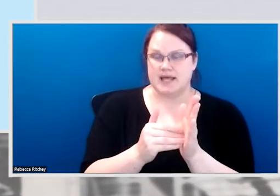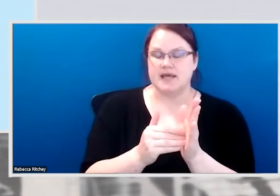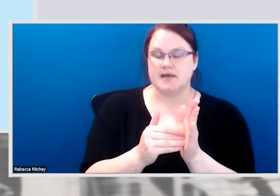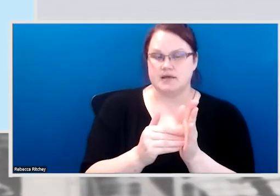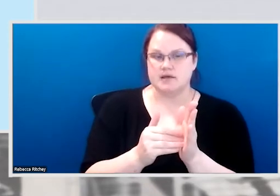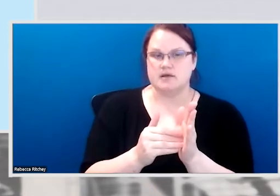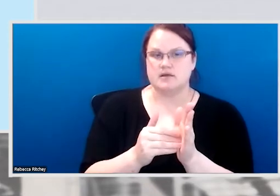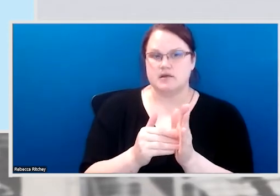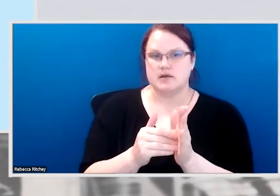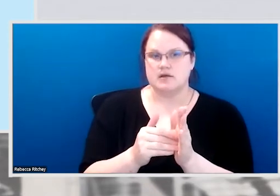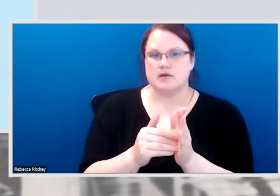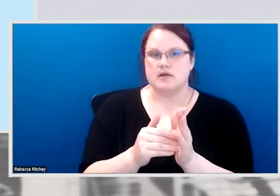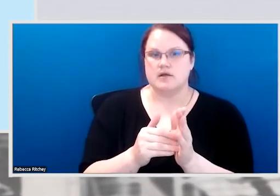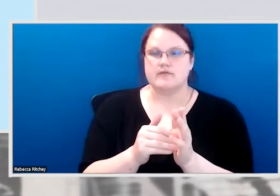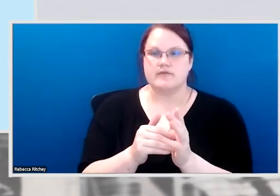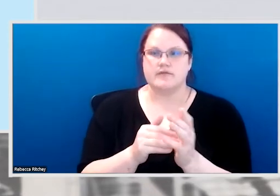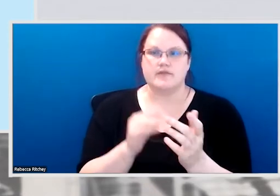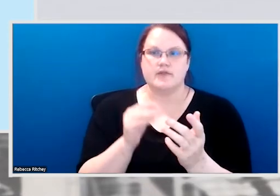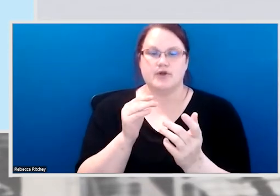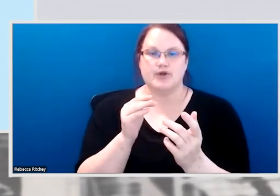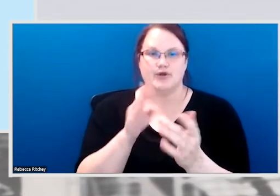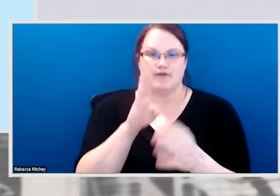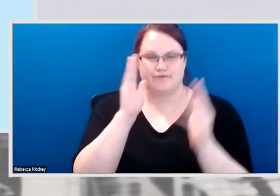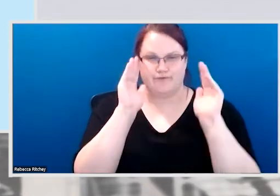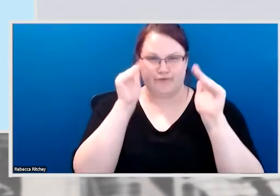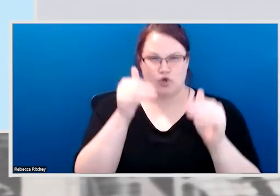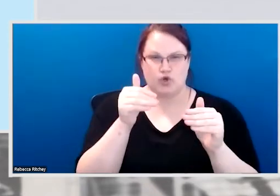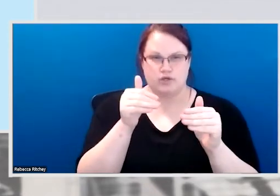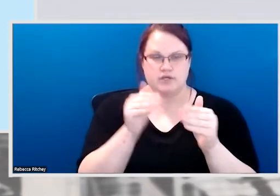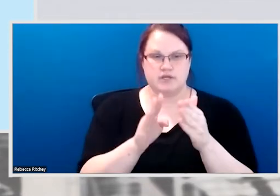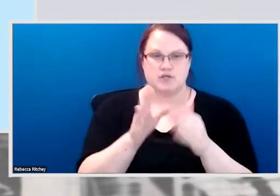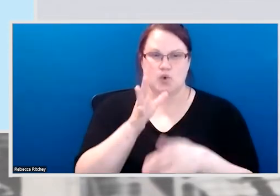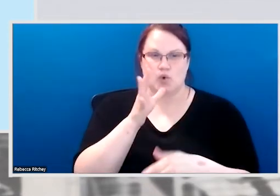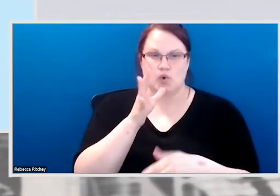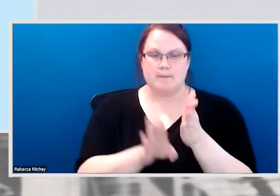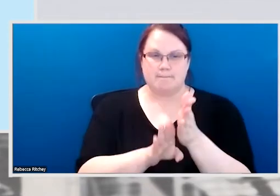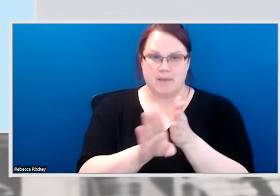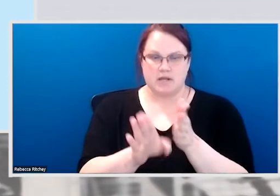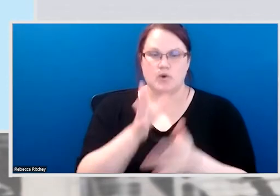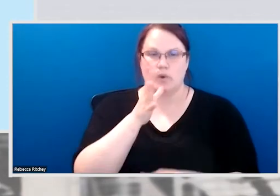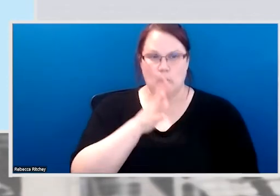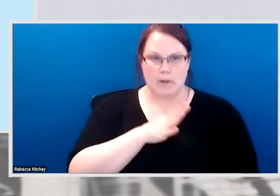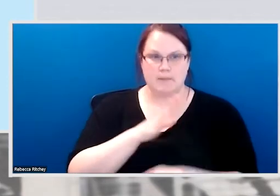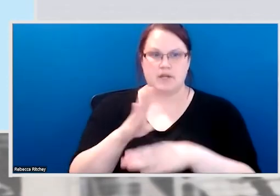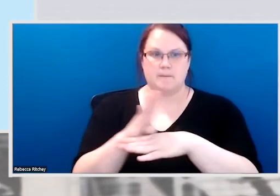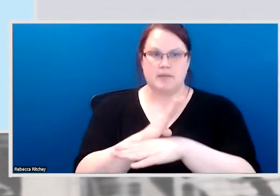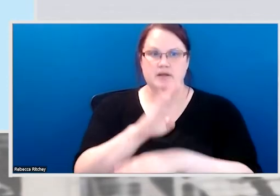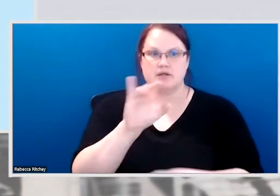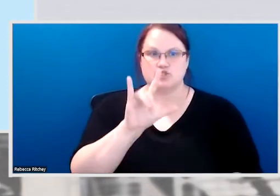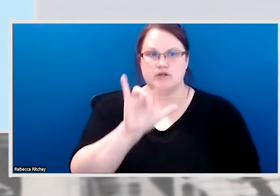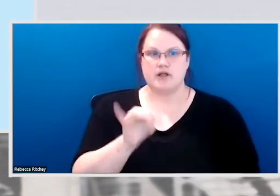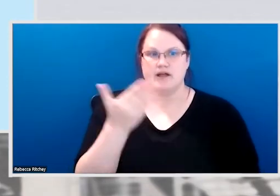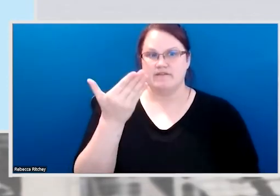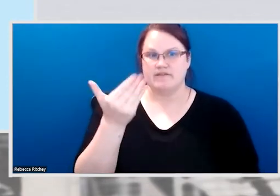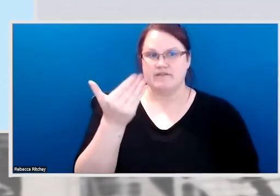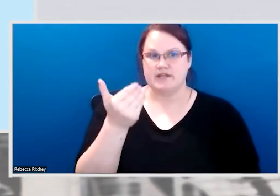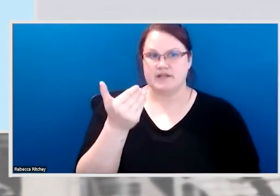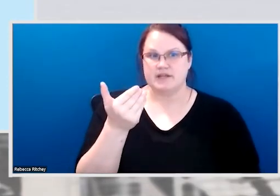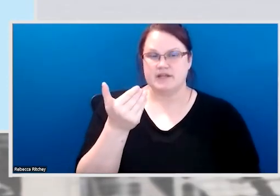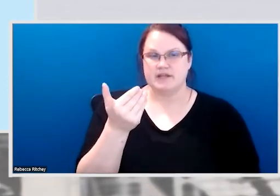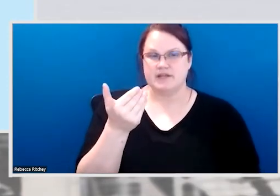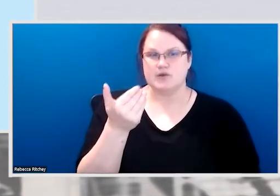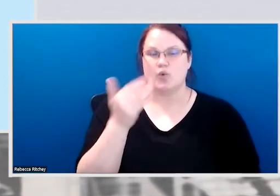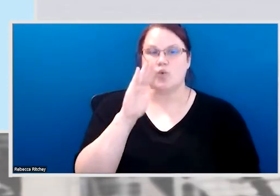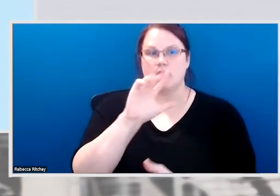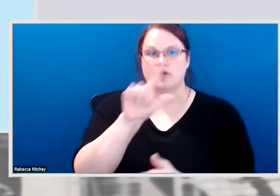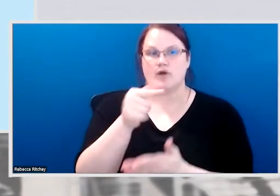are targeted to minority and women-owned businesses. In July, 15 entrepreneurs will be